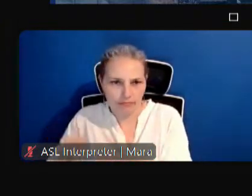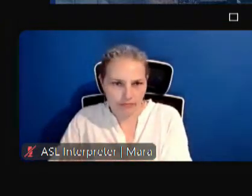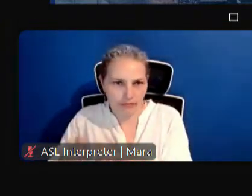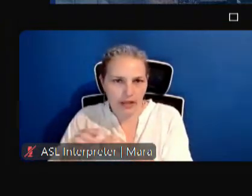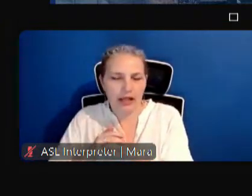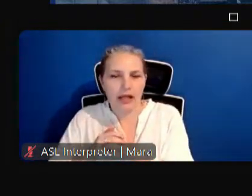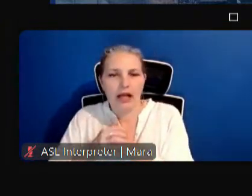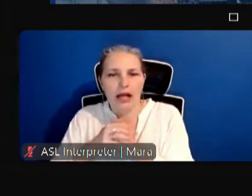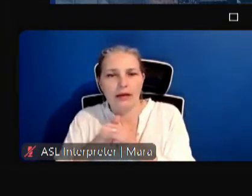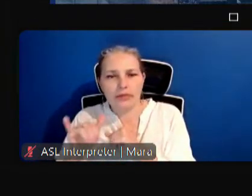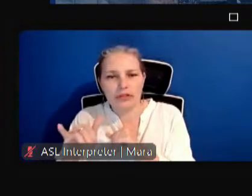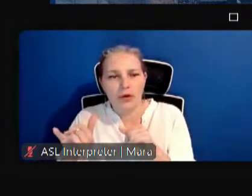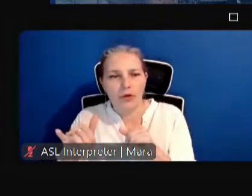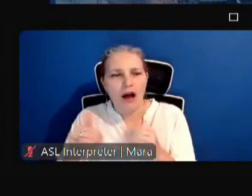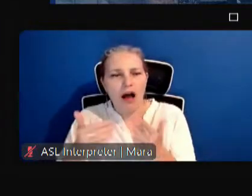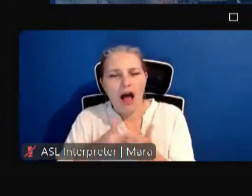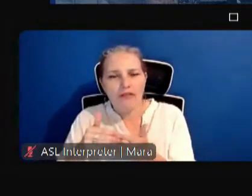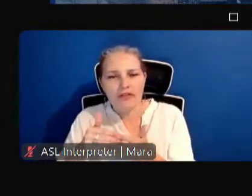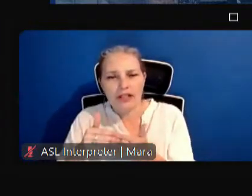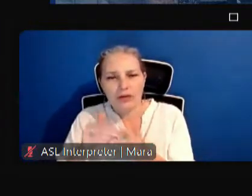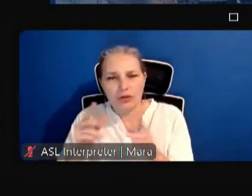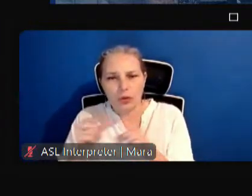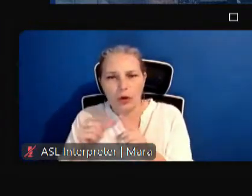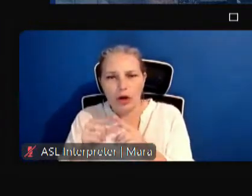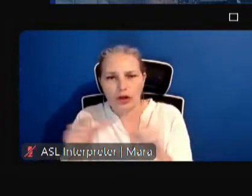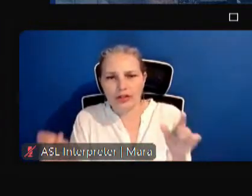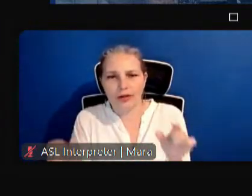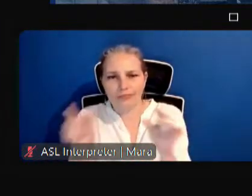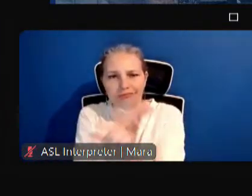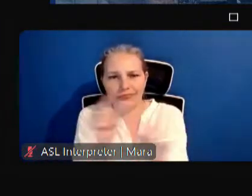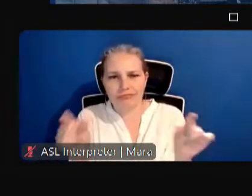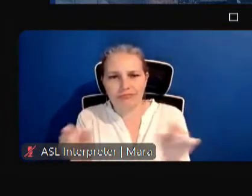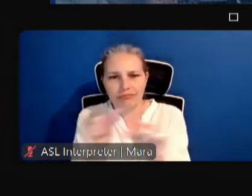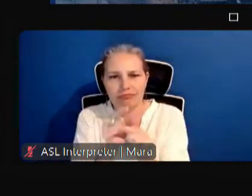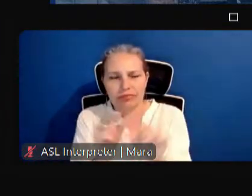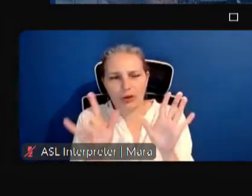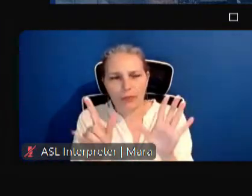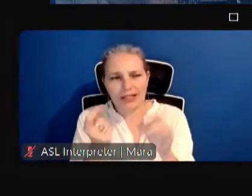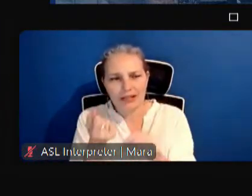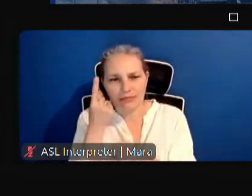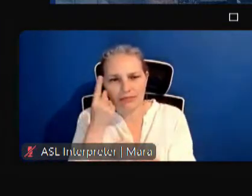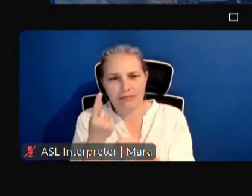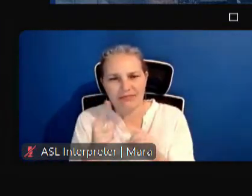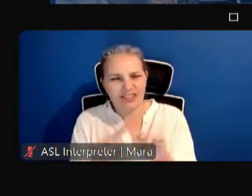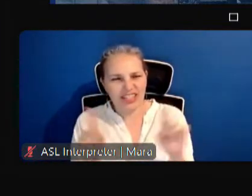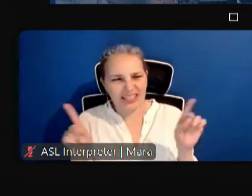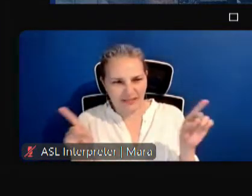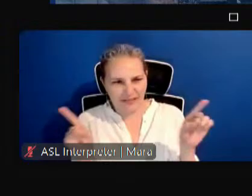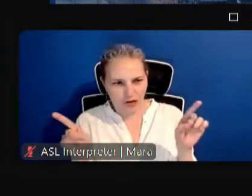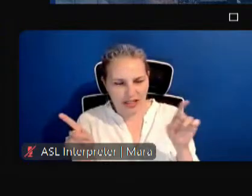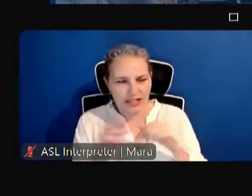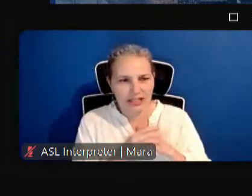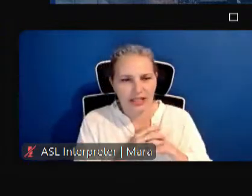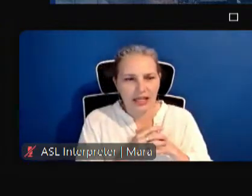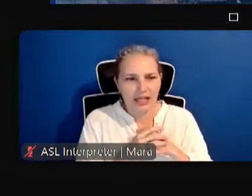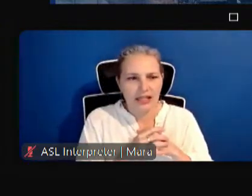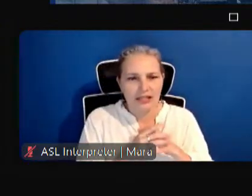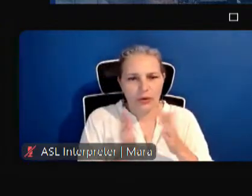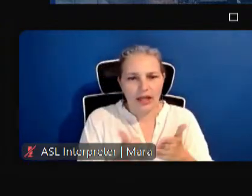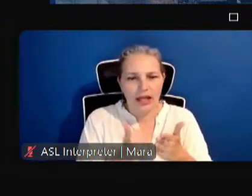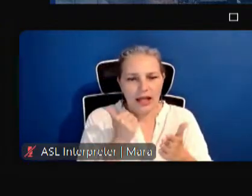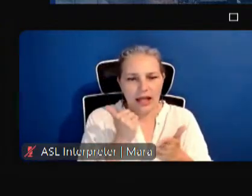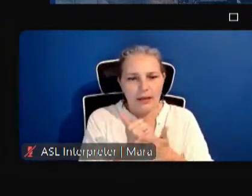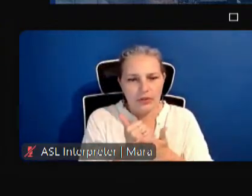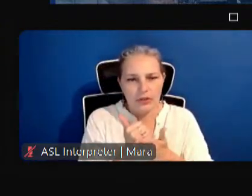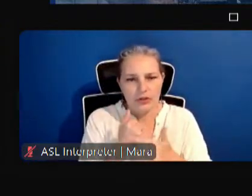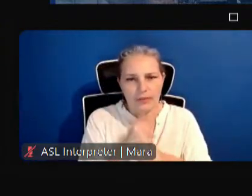used interchangeably, in the industry. So it's important to understand the difference, and understanding that difference can actually help you avoid hiring the